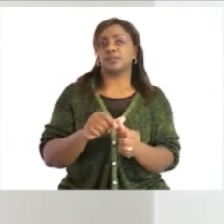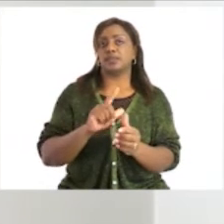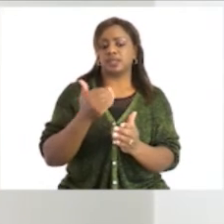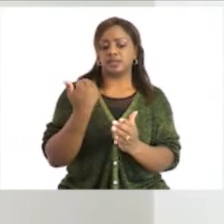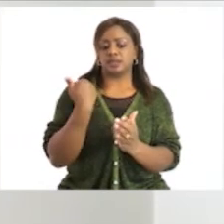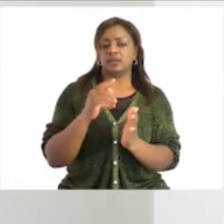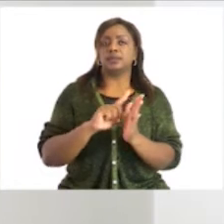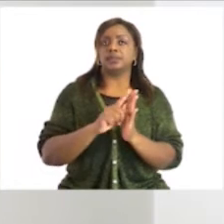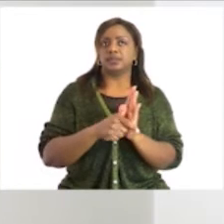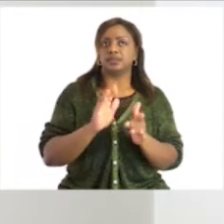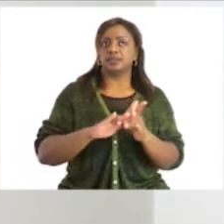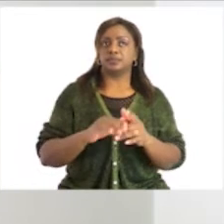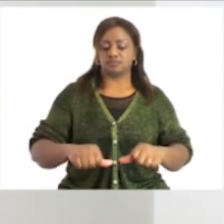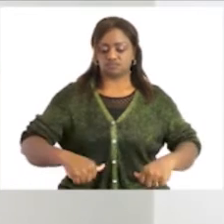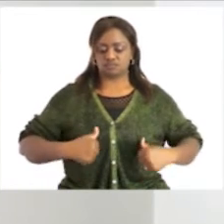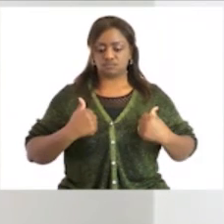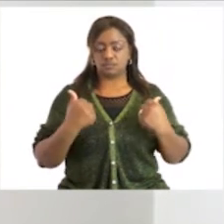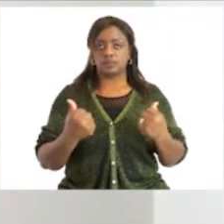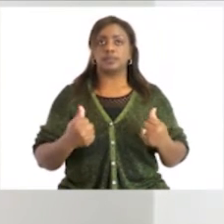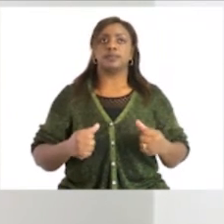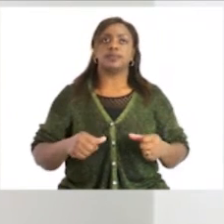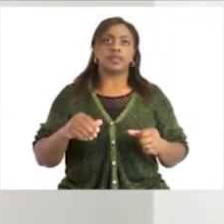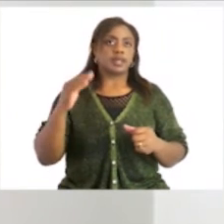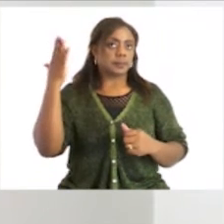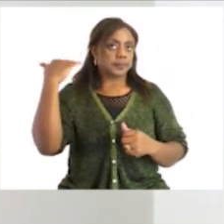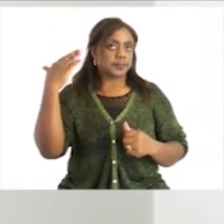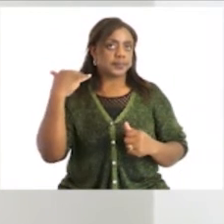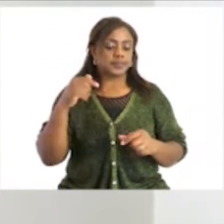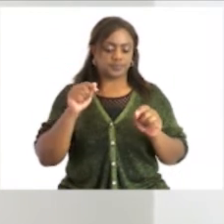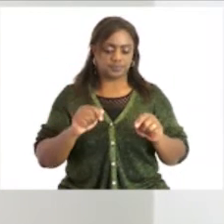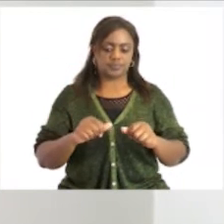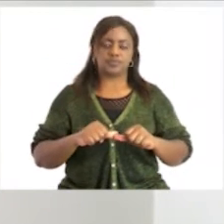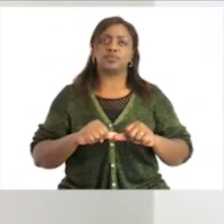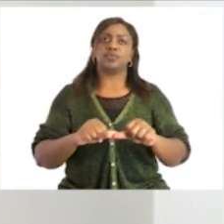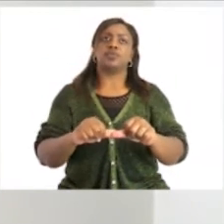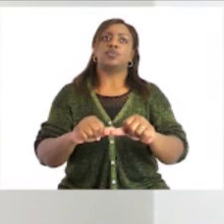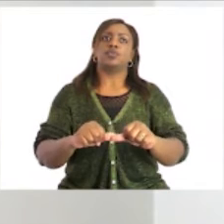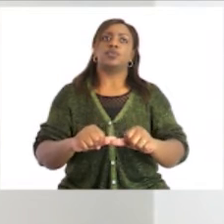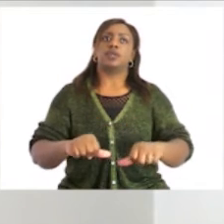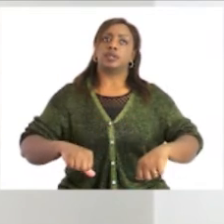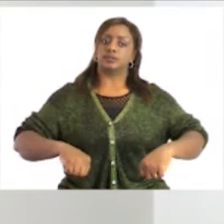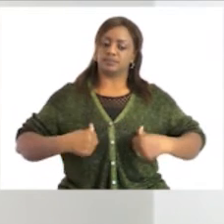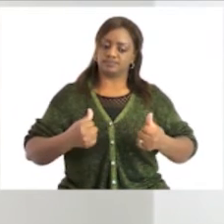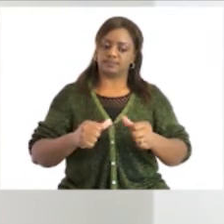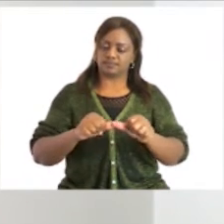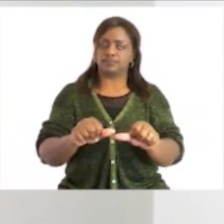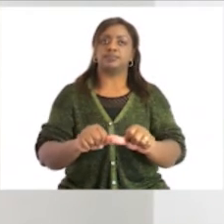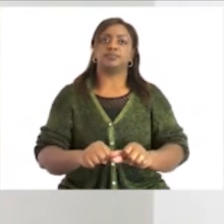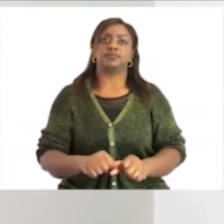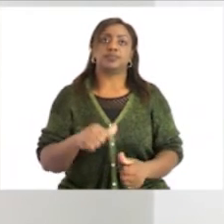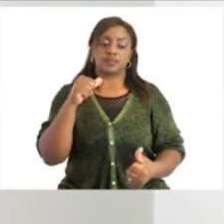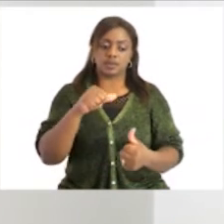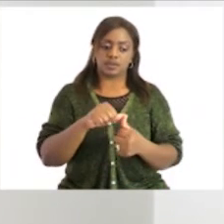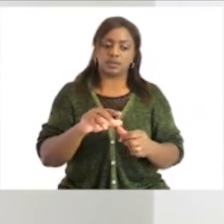talked about how your behavior can affect your personal health. And we also said that if one person in a family gets sick, that